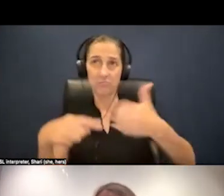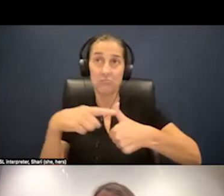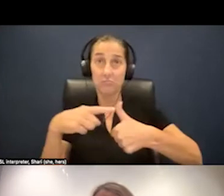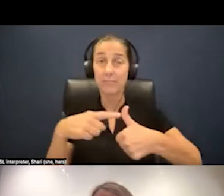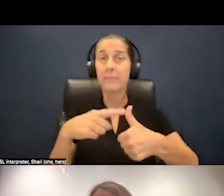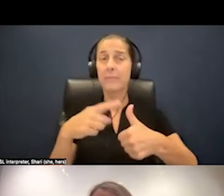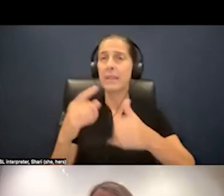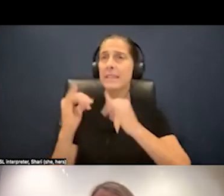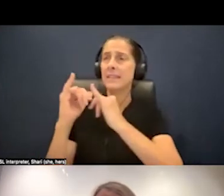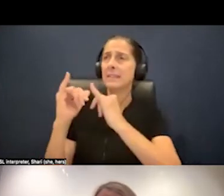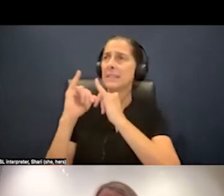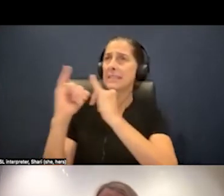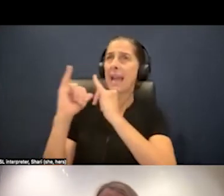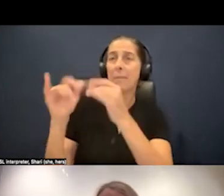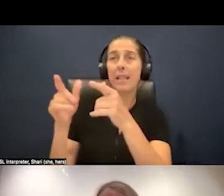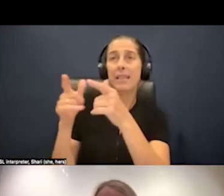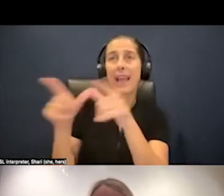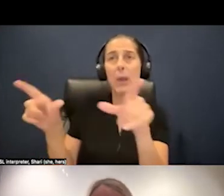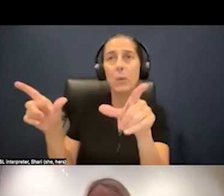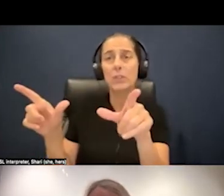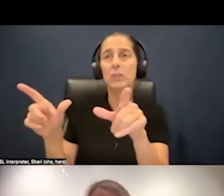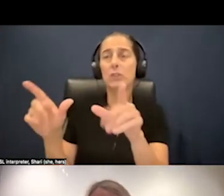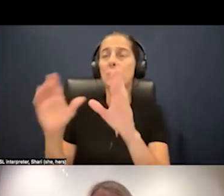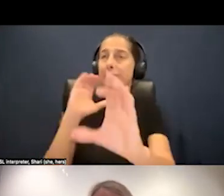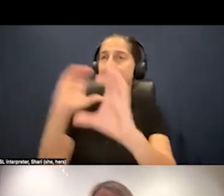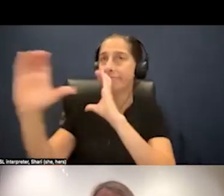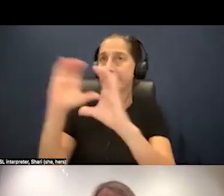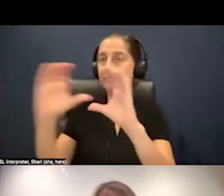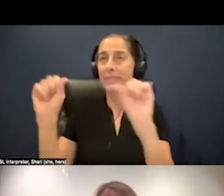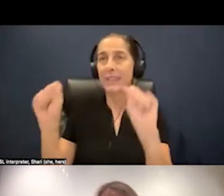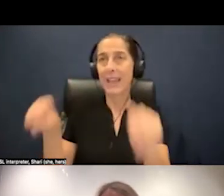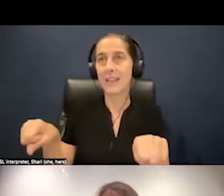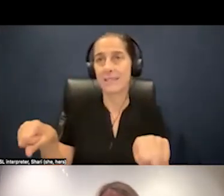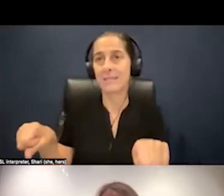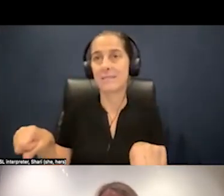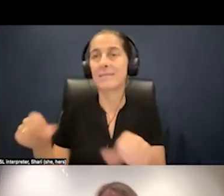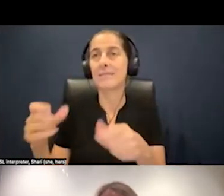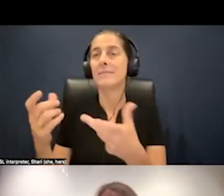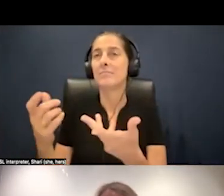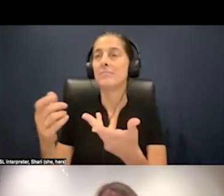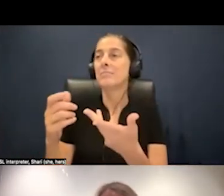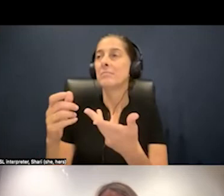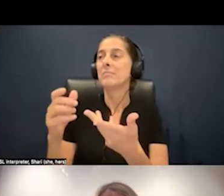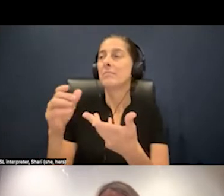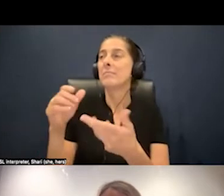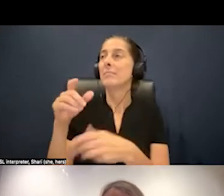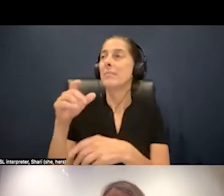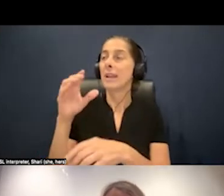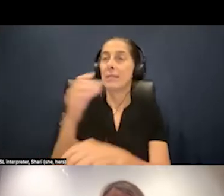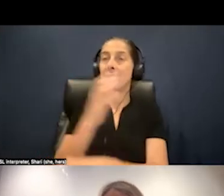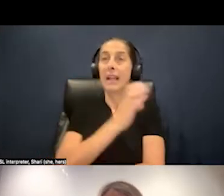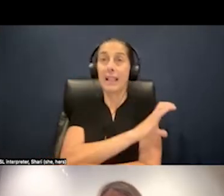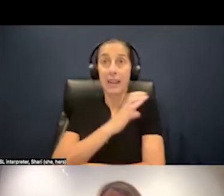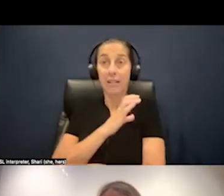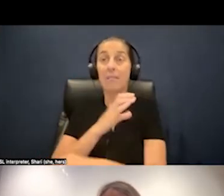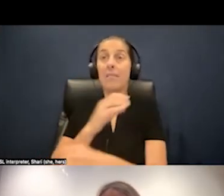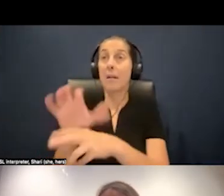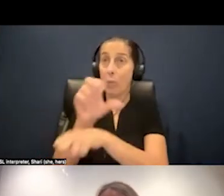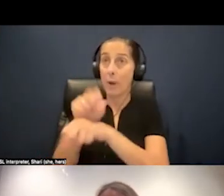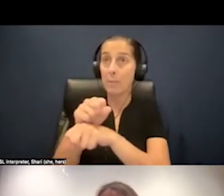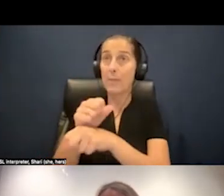who speaks your language and is able to provide that clinical visit in a language that you understand and that you're able to interact